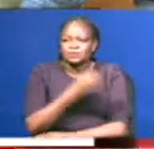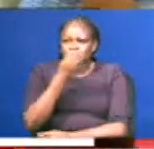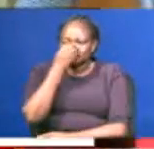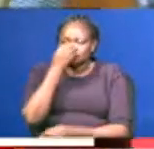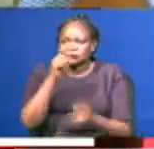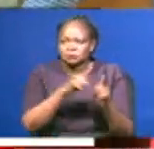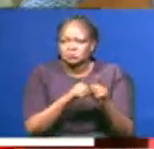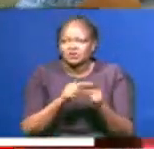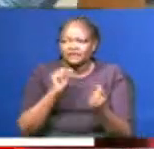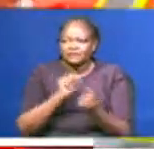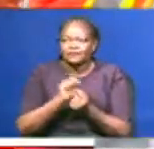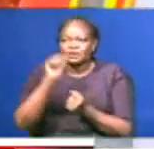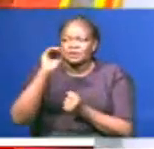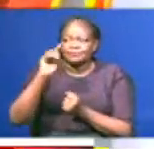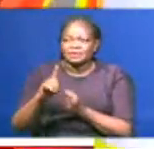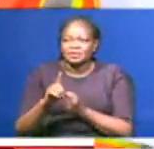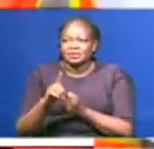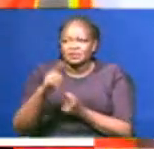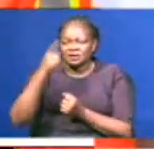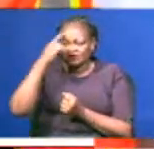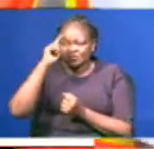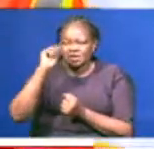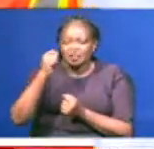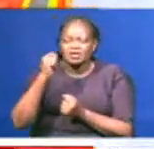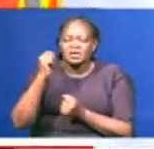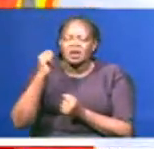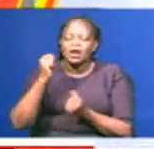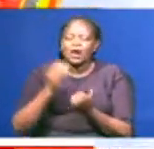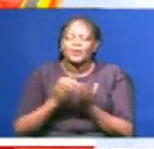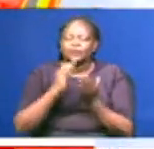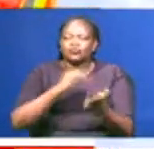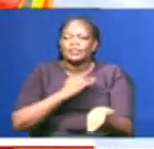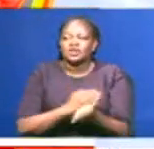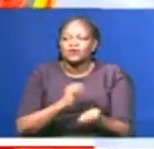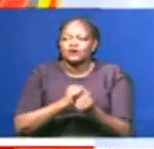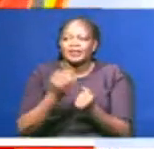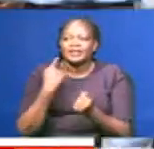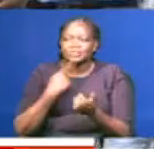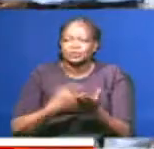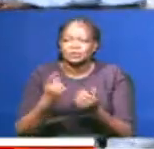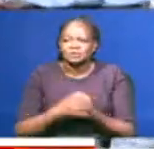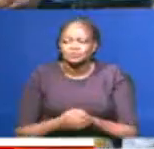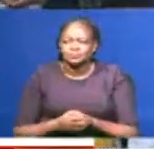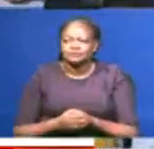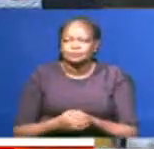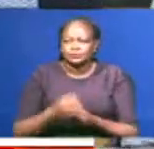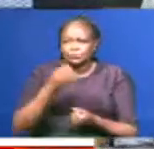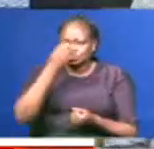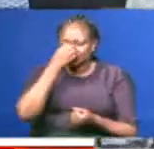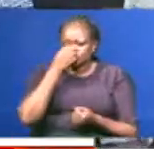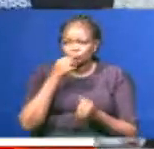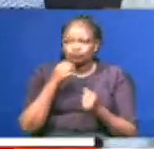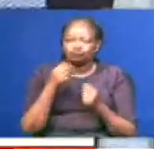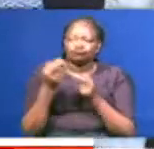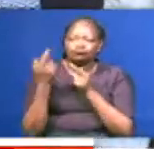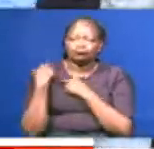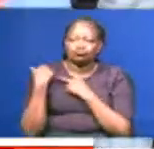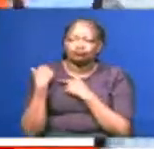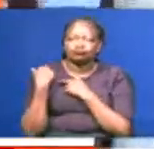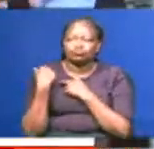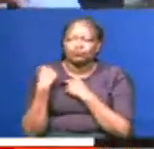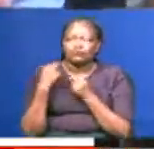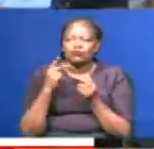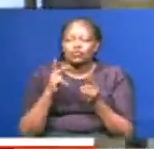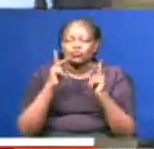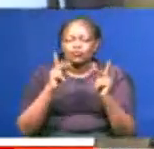15th managing director of the Kenya Ports Authority on Friday last week. Ruto, who was in charge of the Kisumu port, has been in the